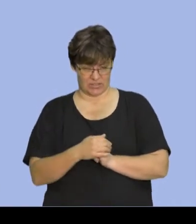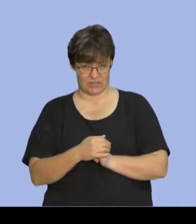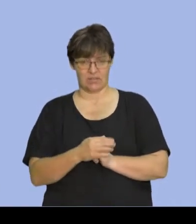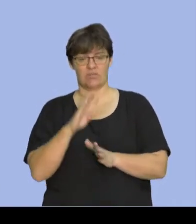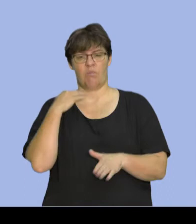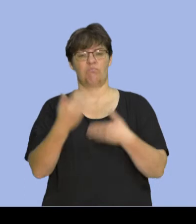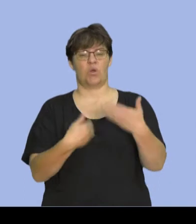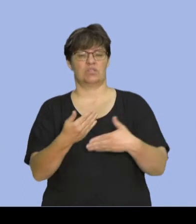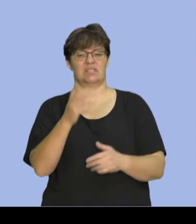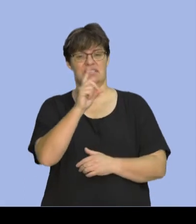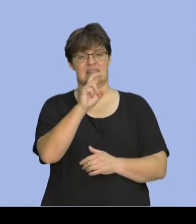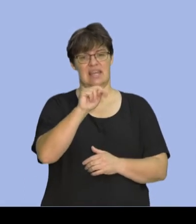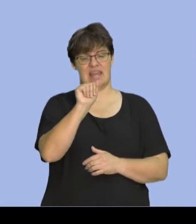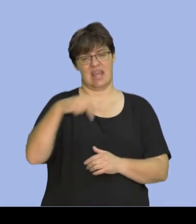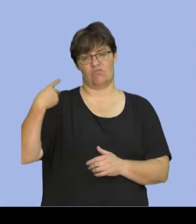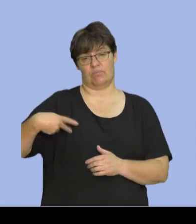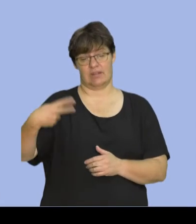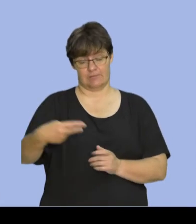of DNA replication.